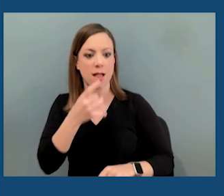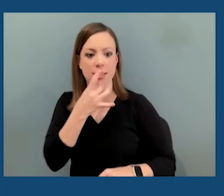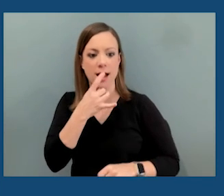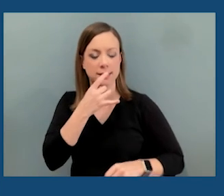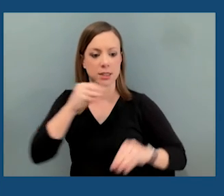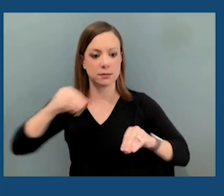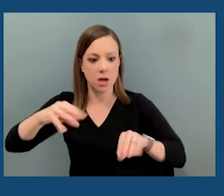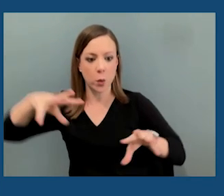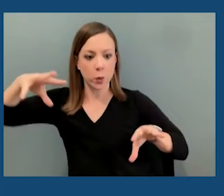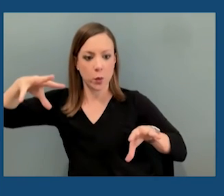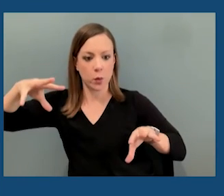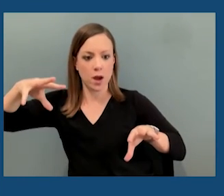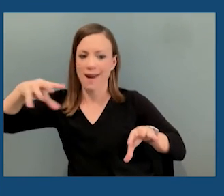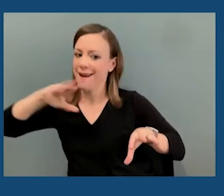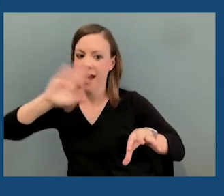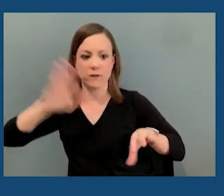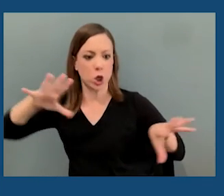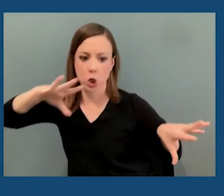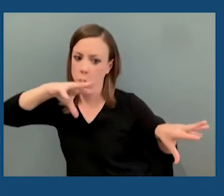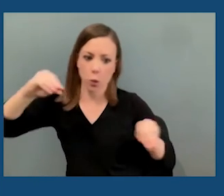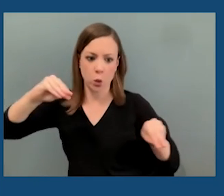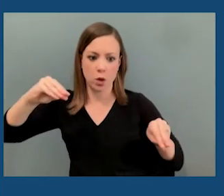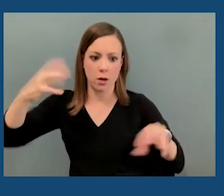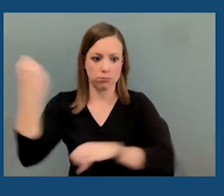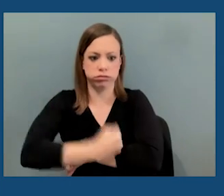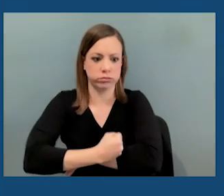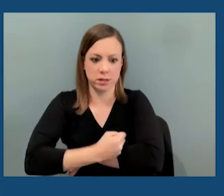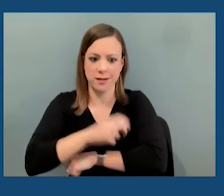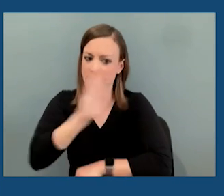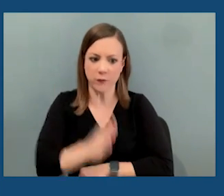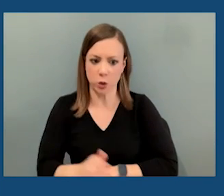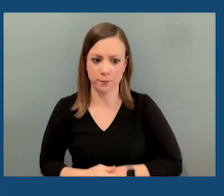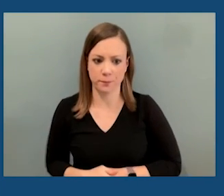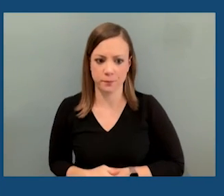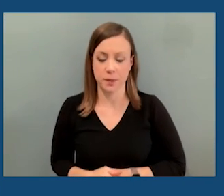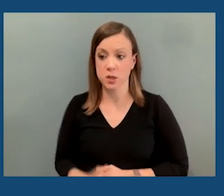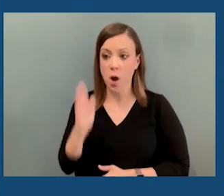literally. So I'll leave you with this.